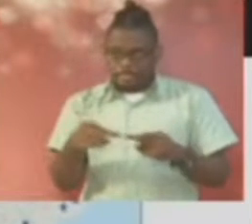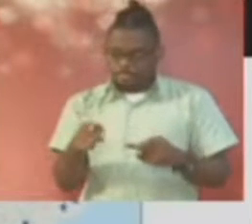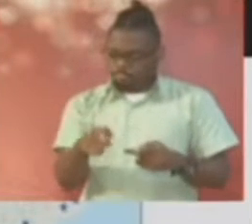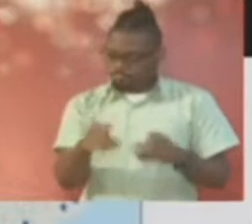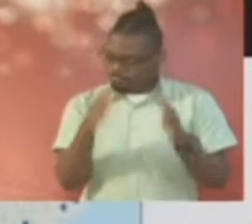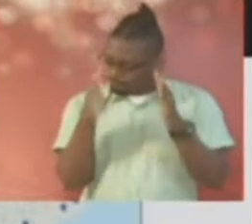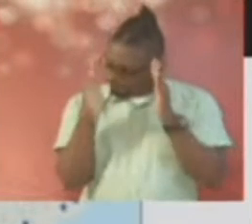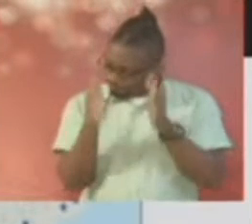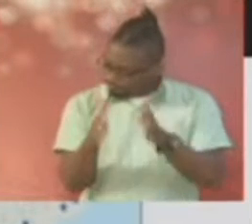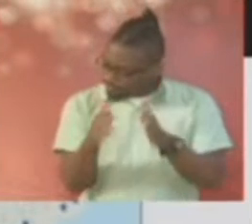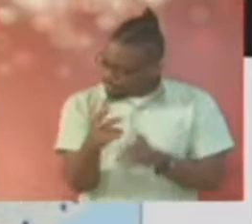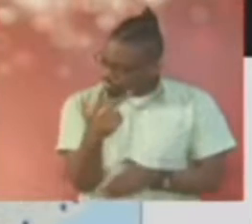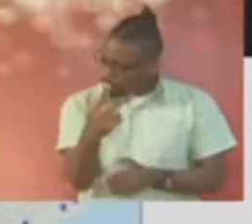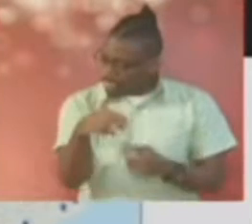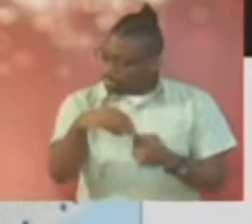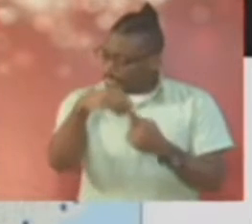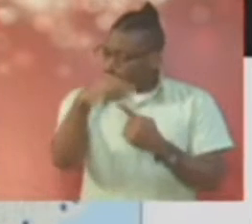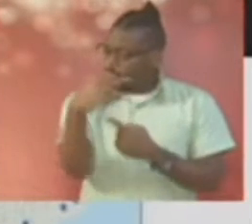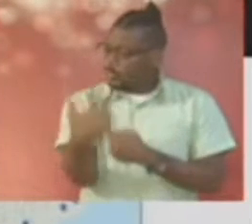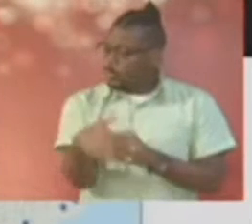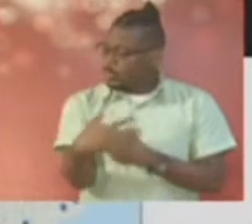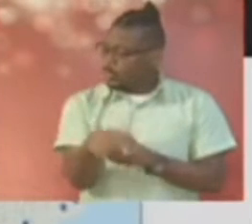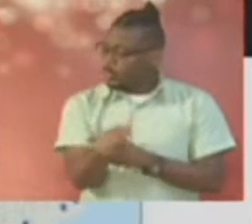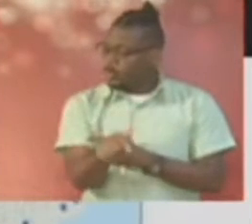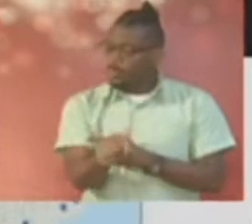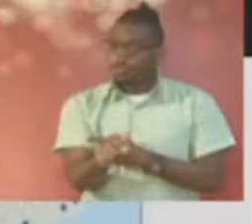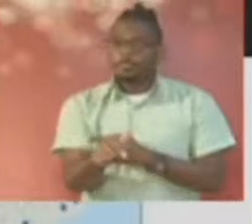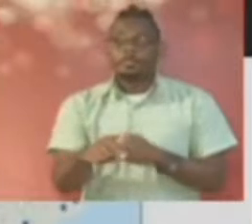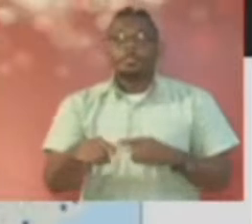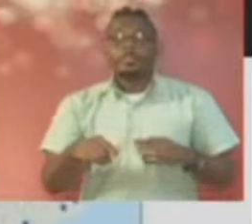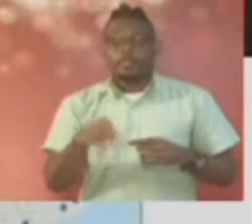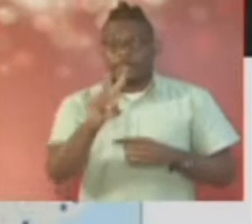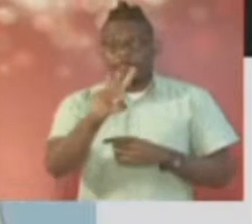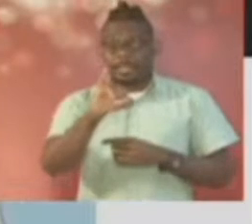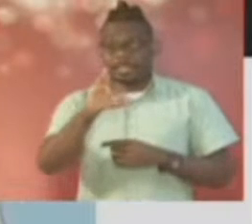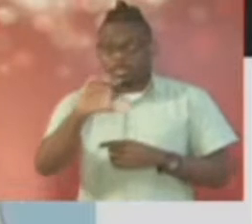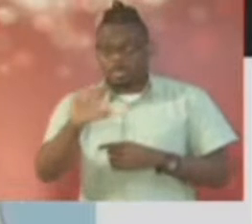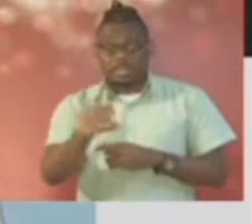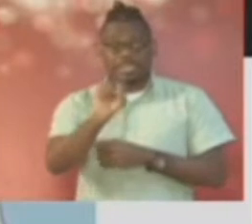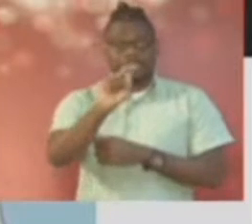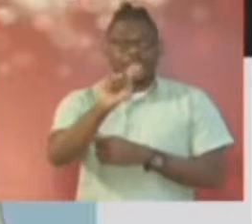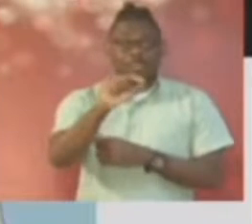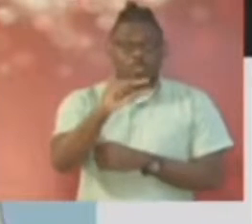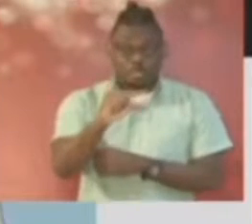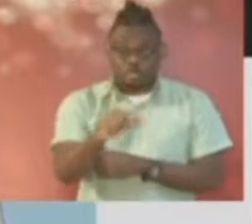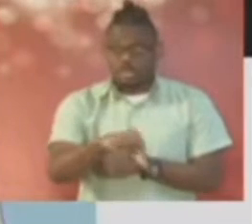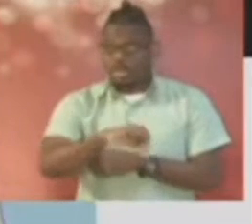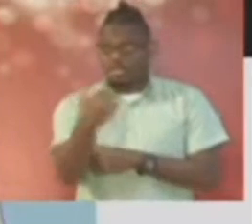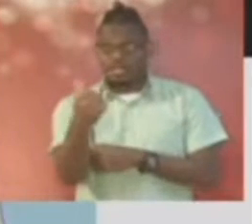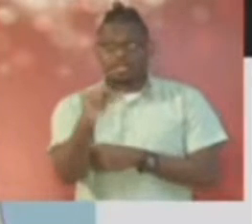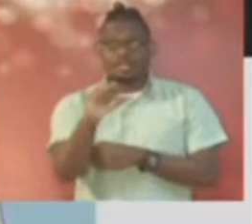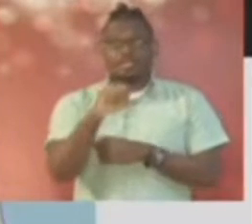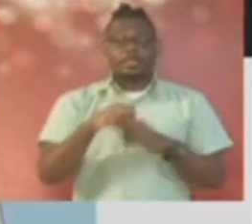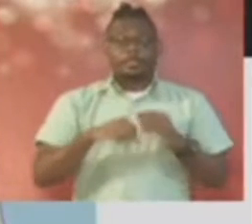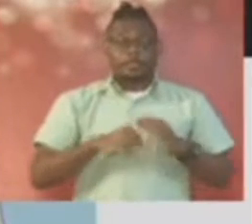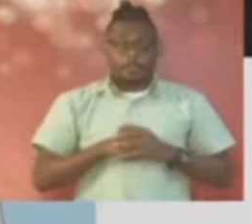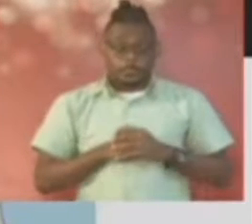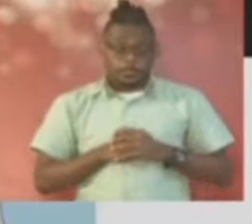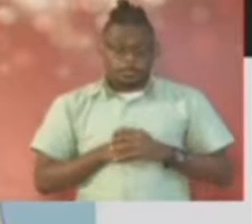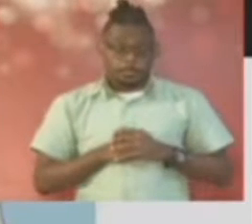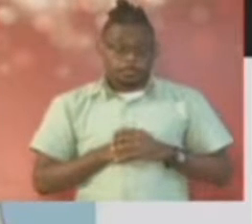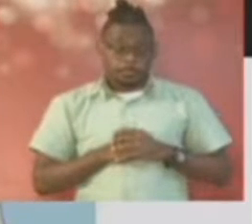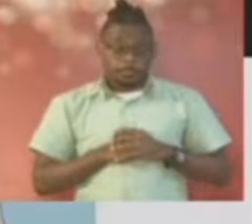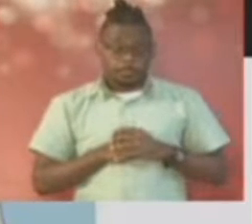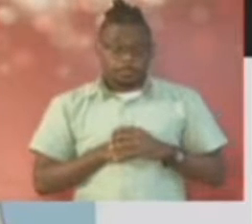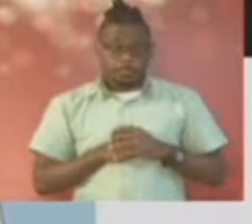Central, Caroni, and Victoria. As we move forward, we'd see the slide of the entire country, however, in